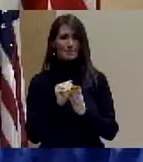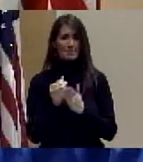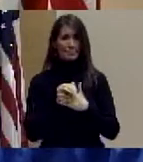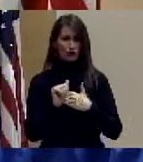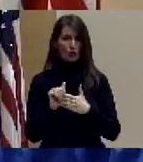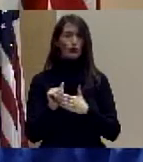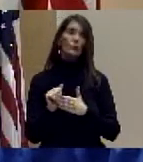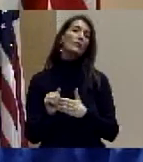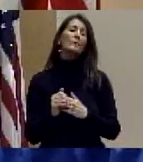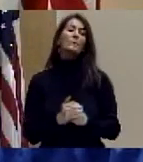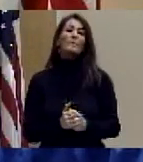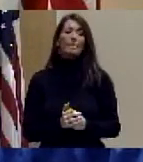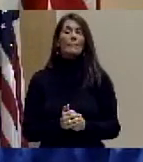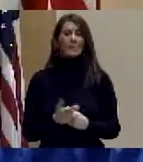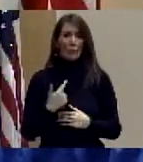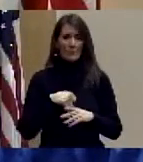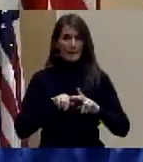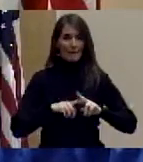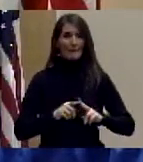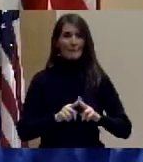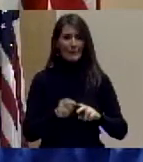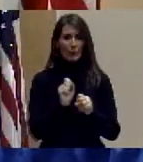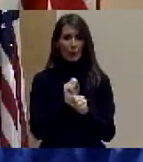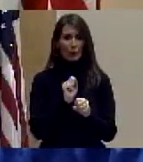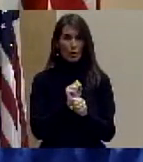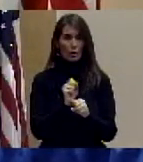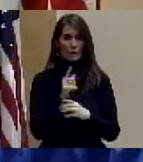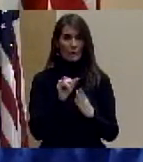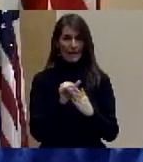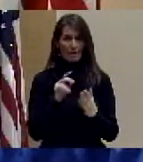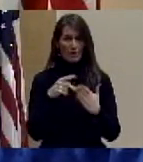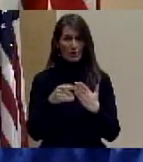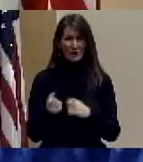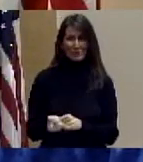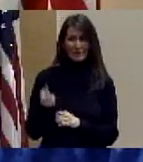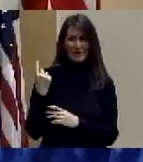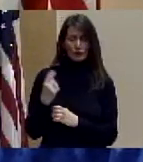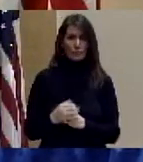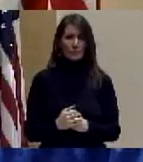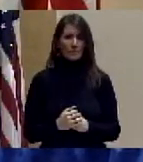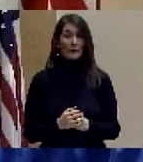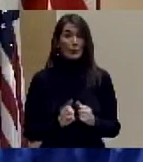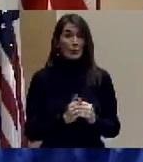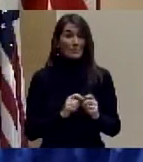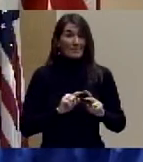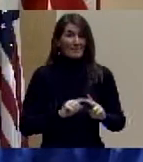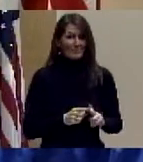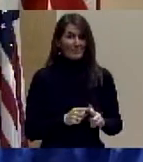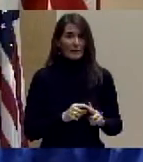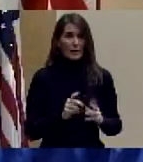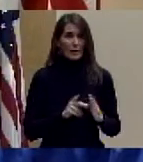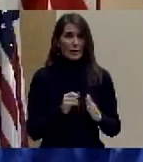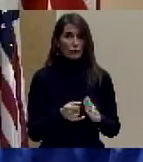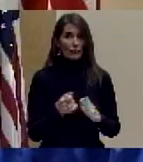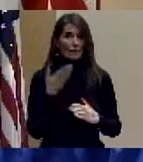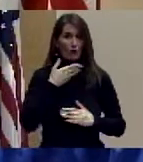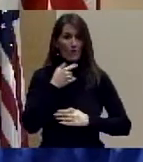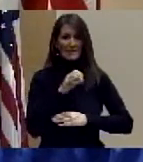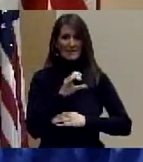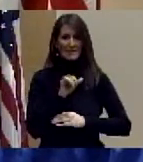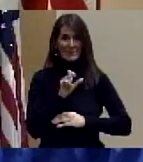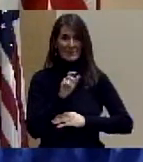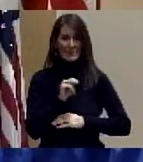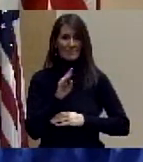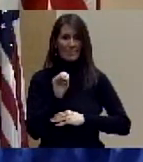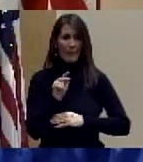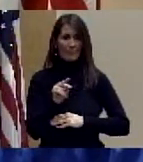million, we began work relating to this project last year with a pilot project in front of Citizens Bank. Now,